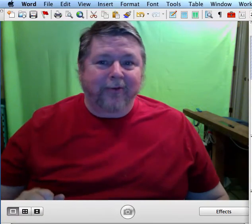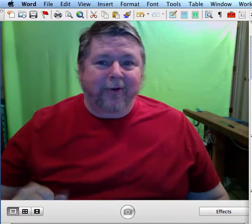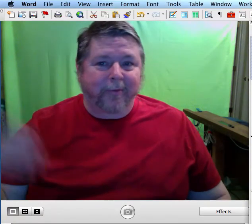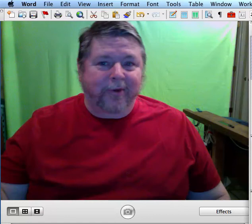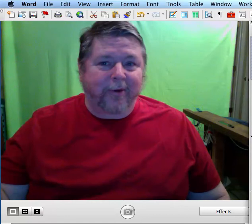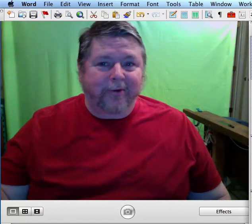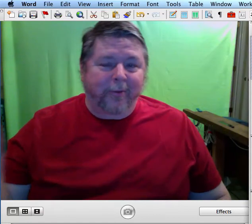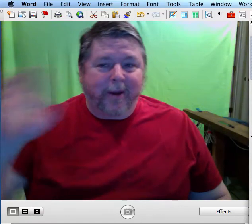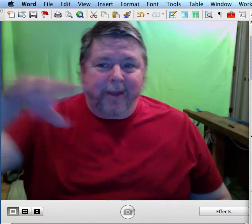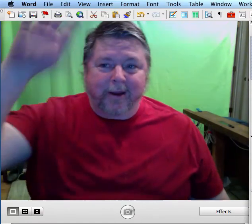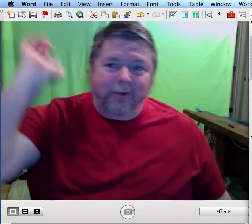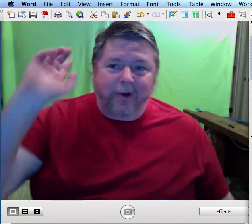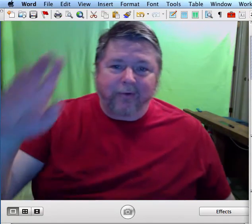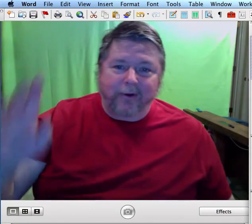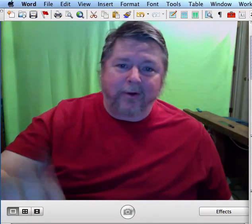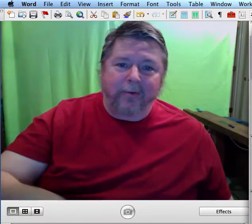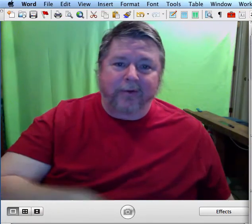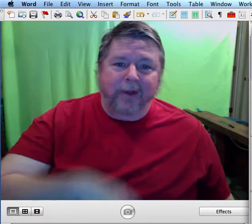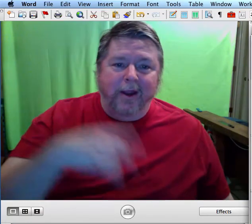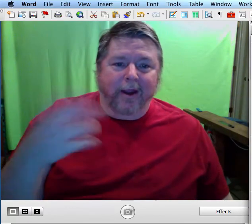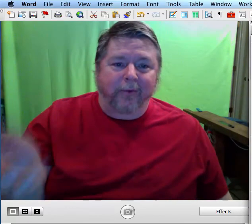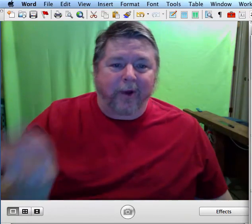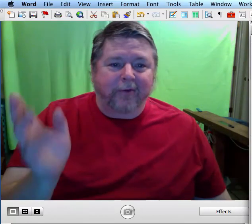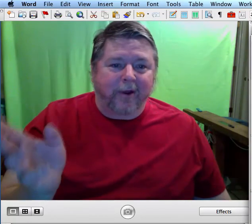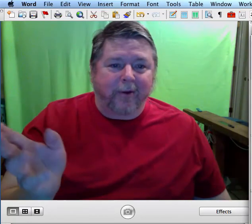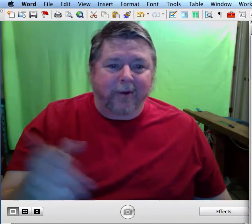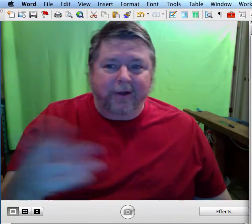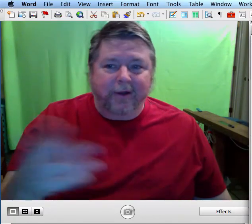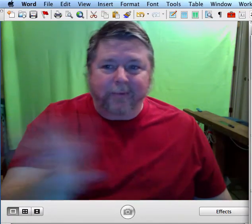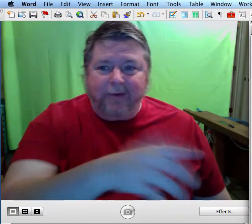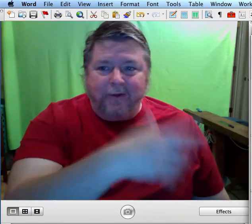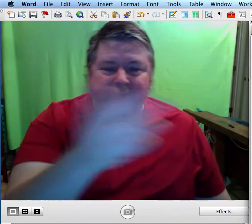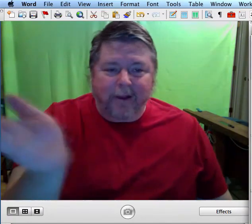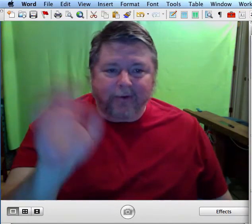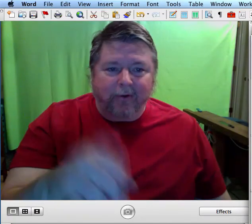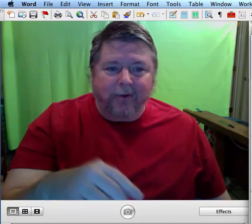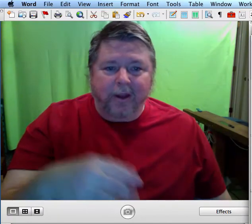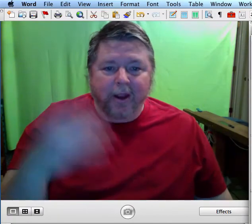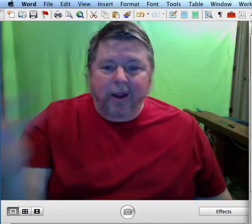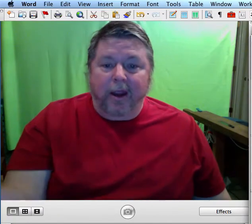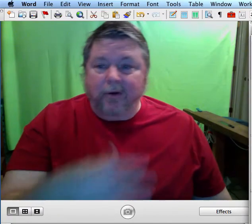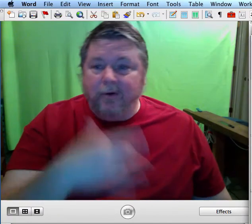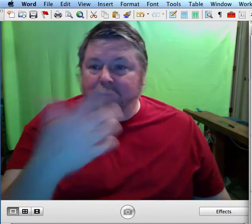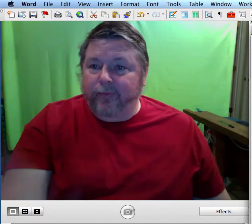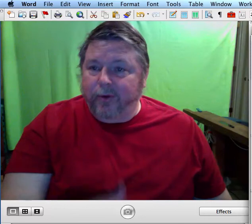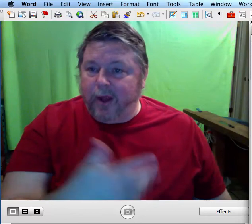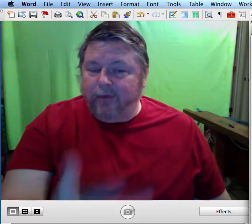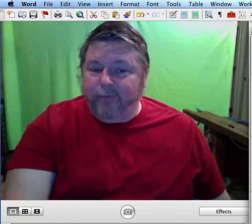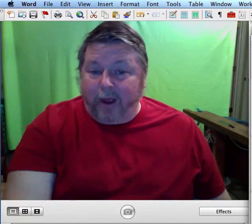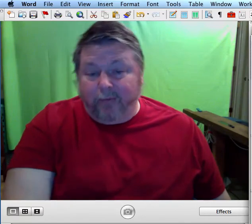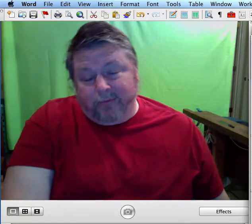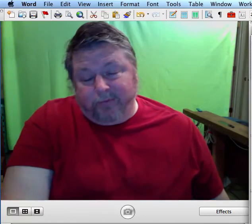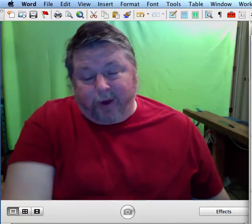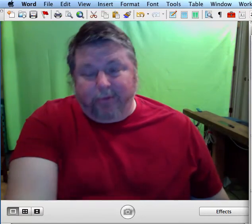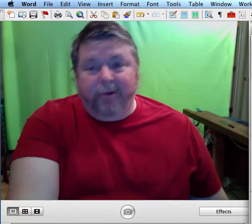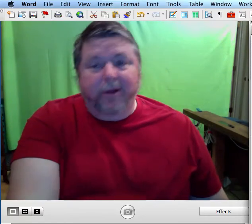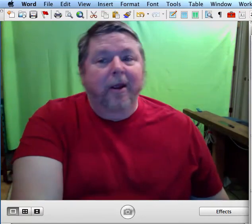learned that trick from so-and-so way back in whatever year it was. And what I saw was this means this and that means the other thing. And you'll have